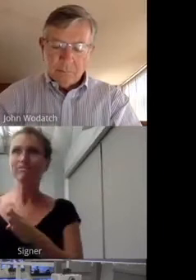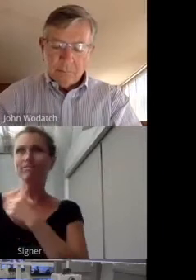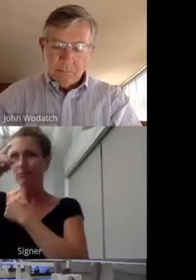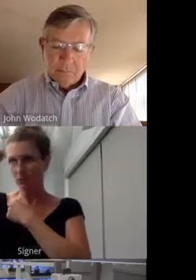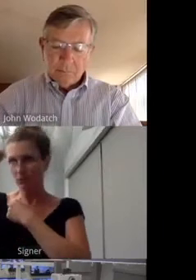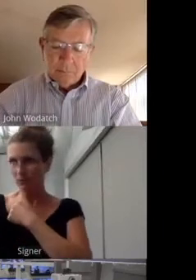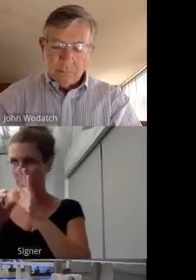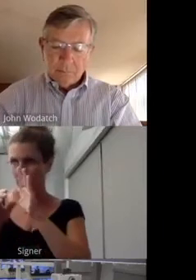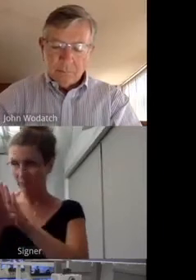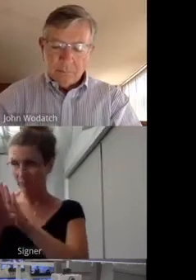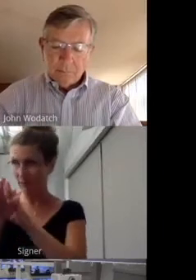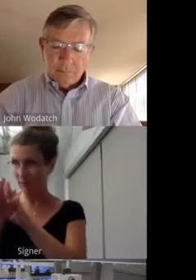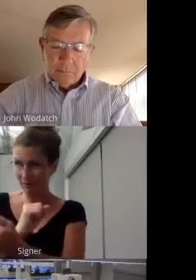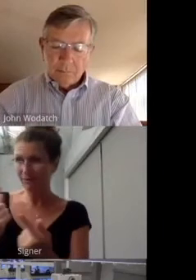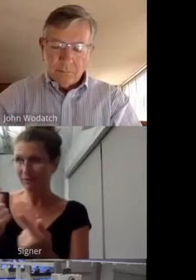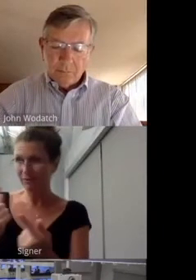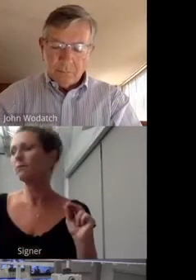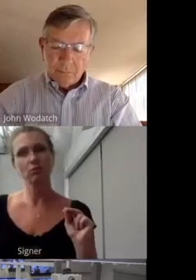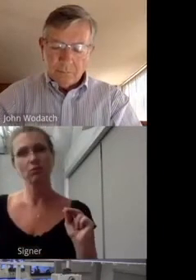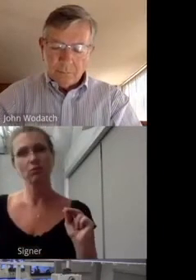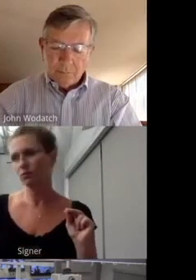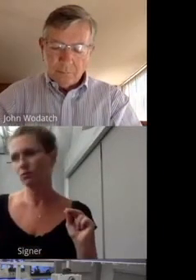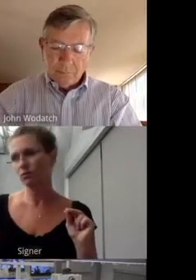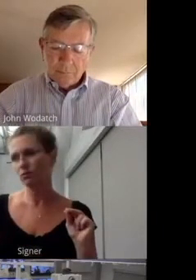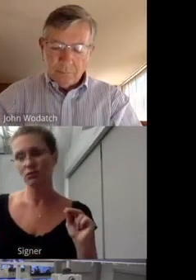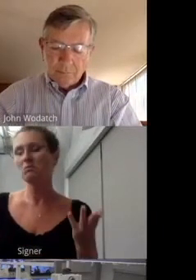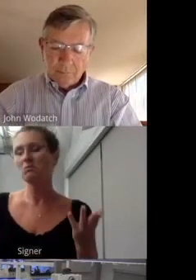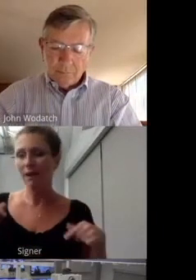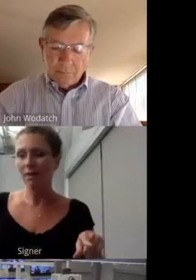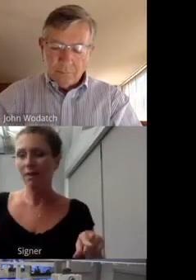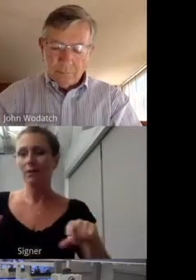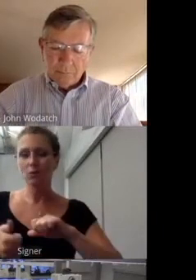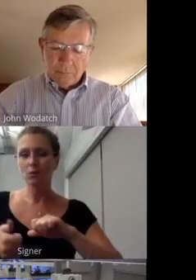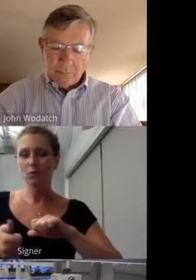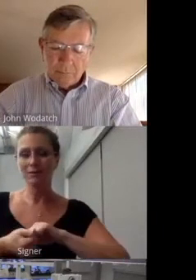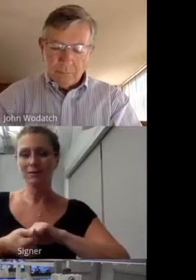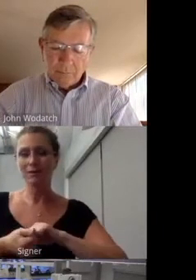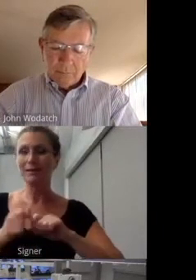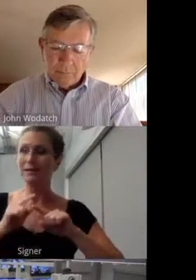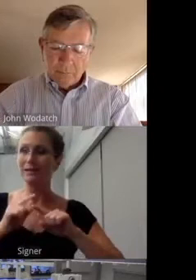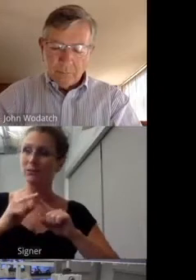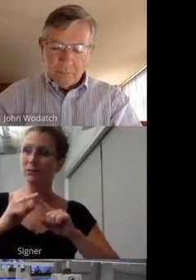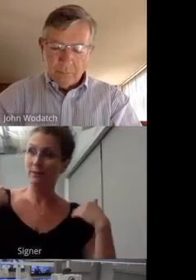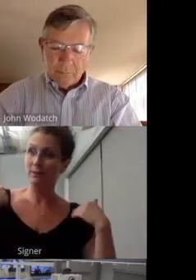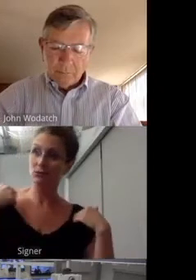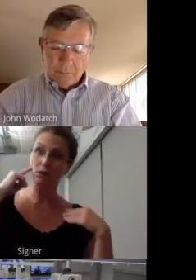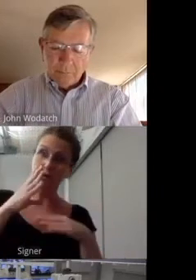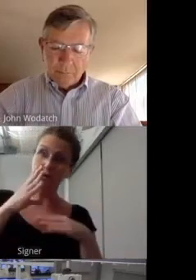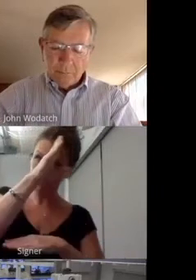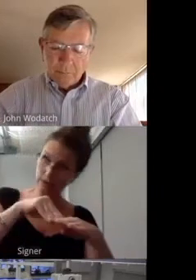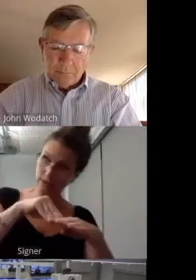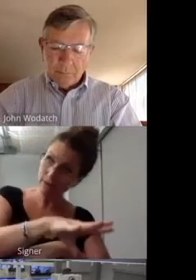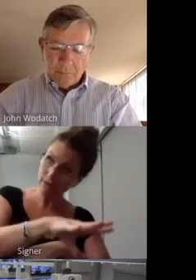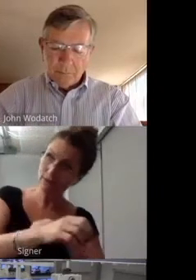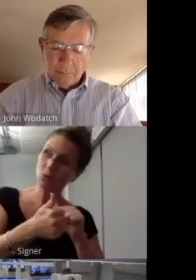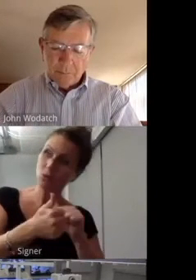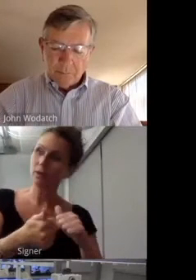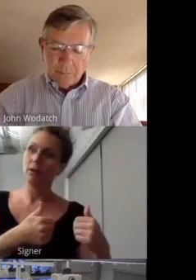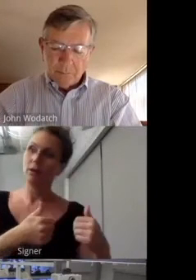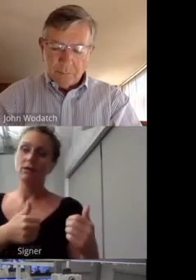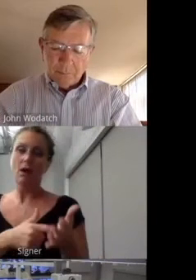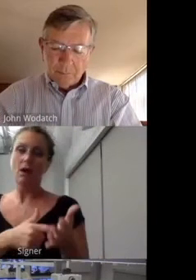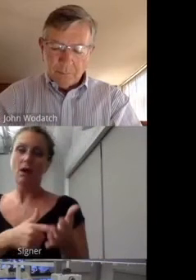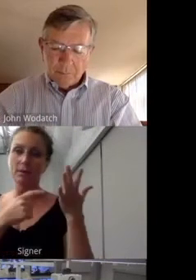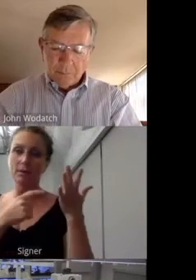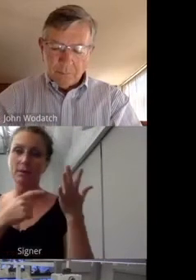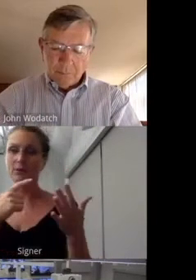have aligned that with those whose ministry it directly impacts, with the obligation of connecting with the other ministries, that there